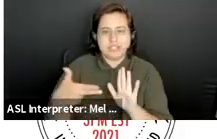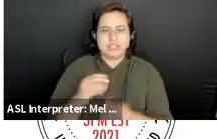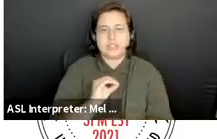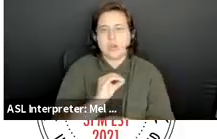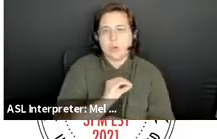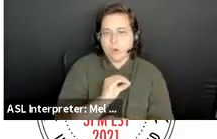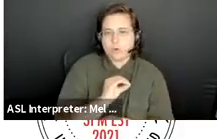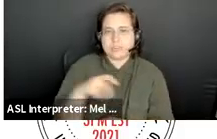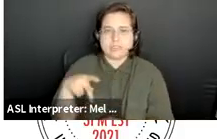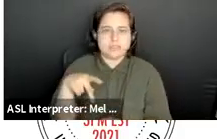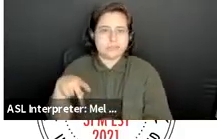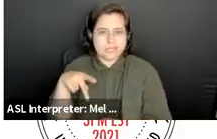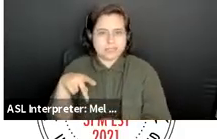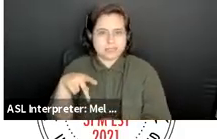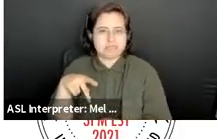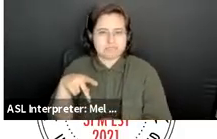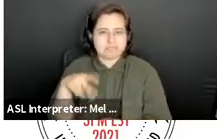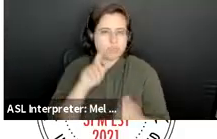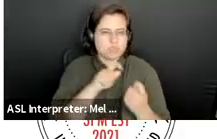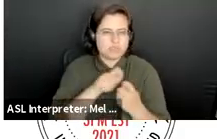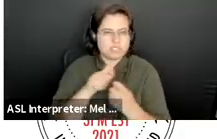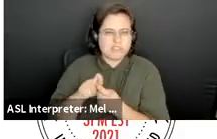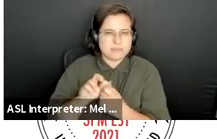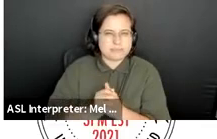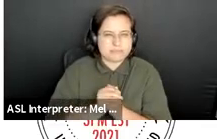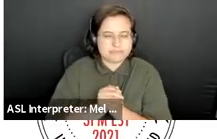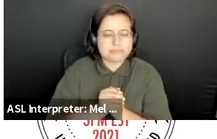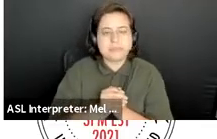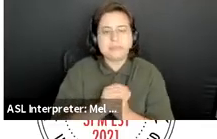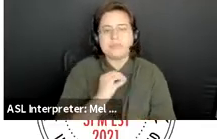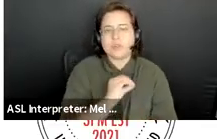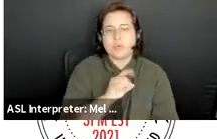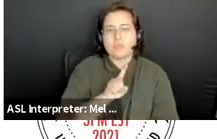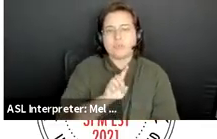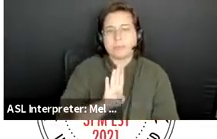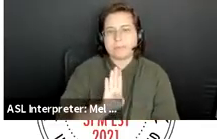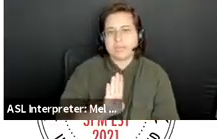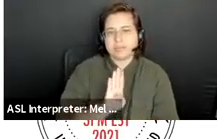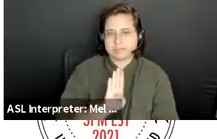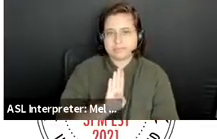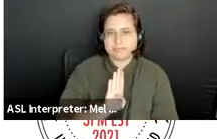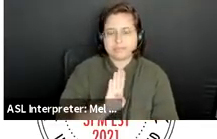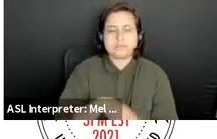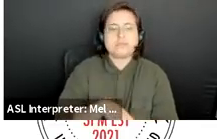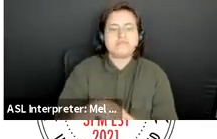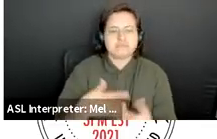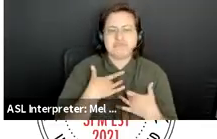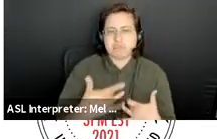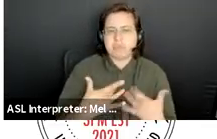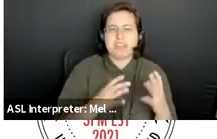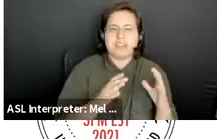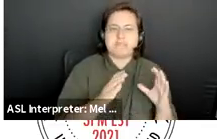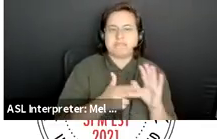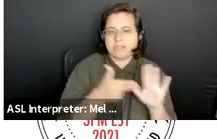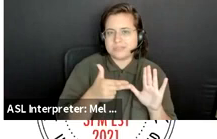P's. So just to get a little bit specific for a moment, the O1B, this is usually going to be the classification